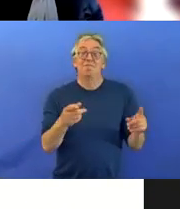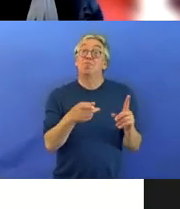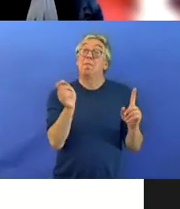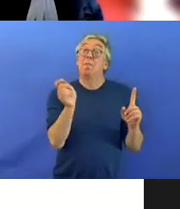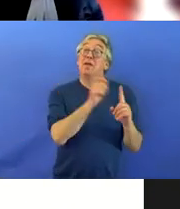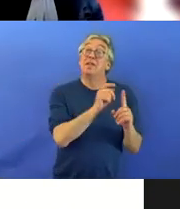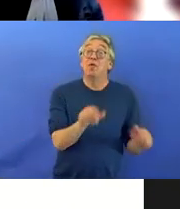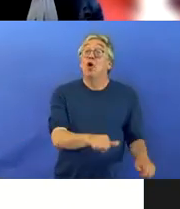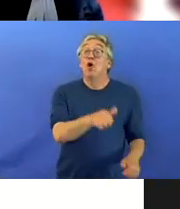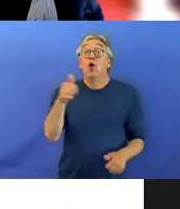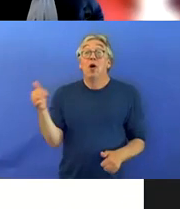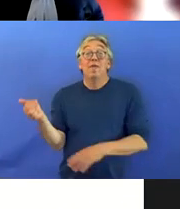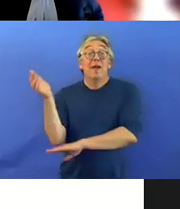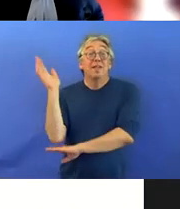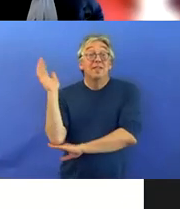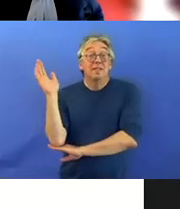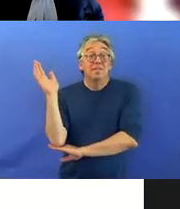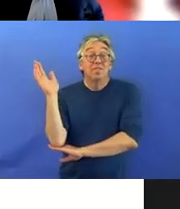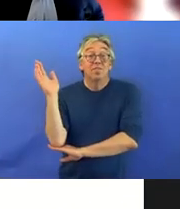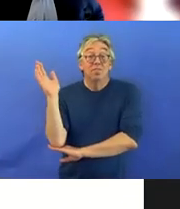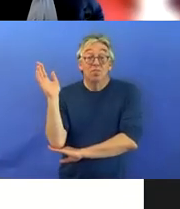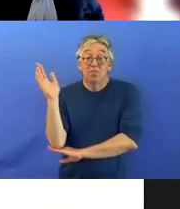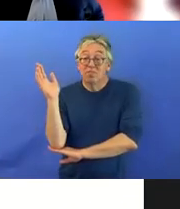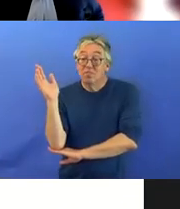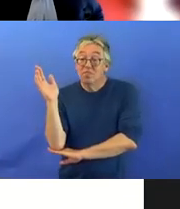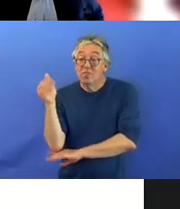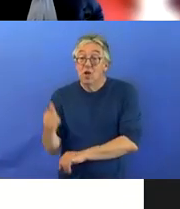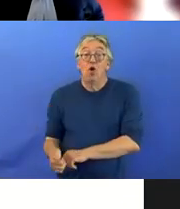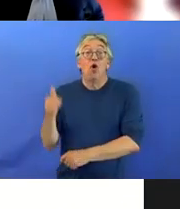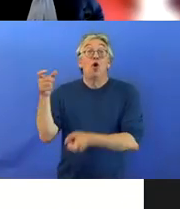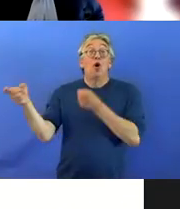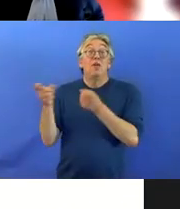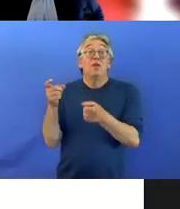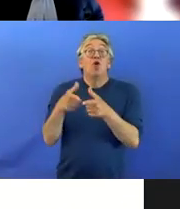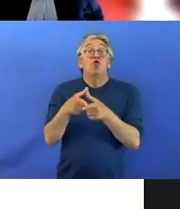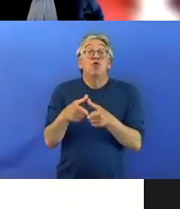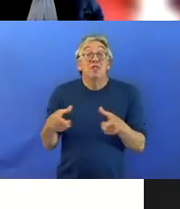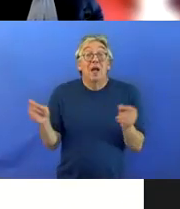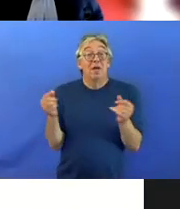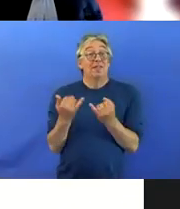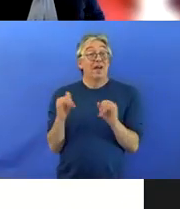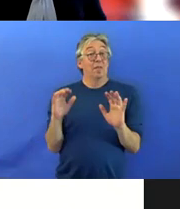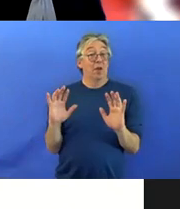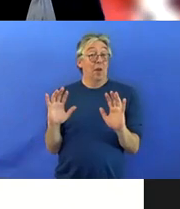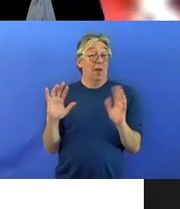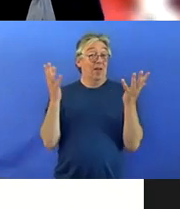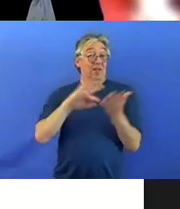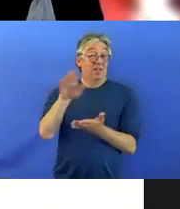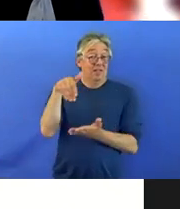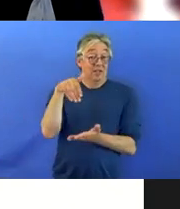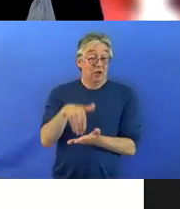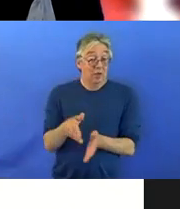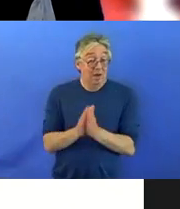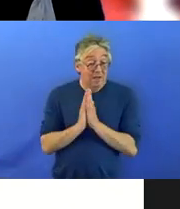speaker is the director of the Japanese Independent Living Center, Mitsutoshi. The floor is yours, please, if you